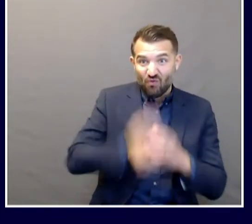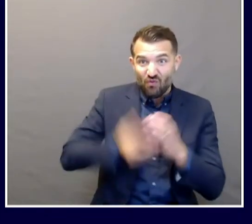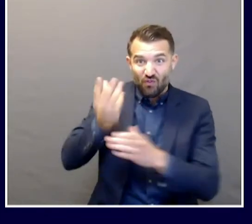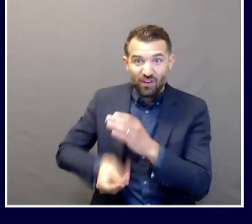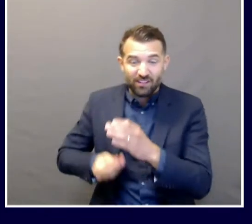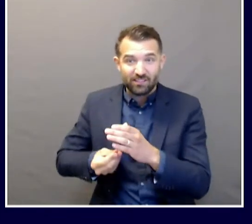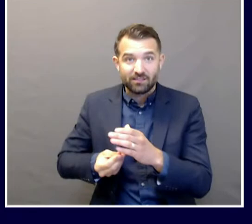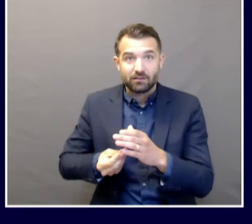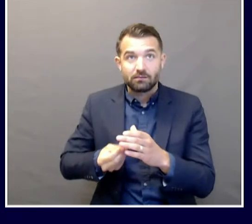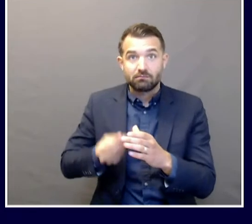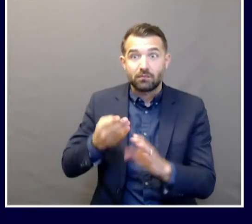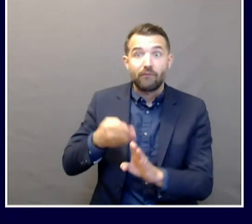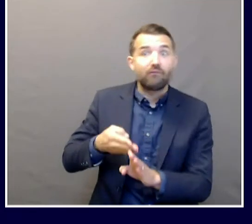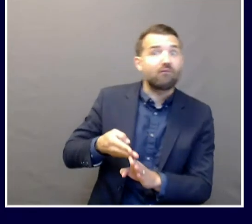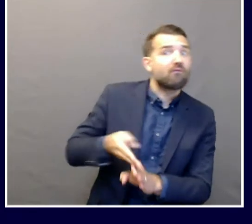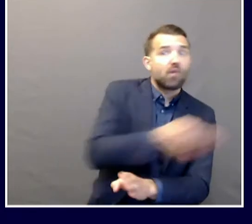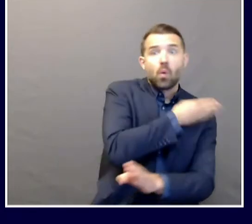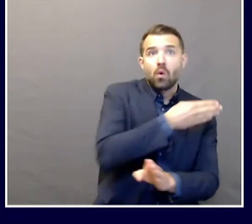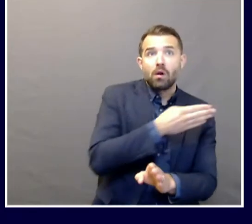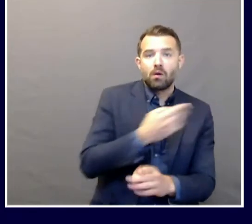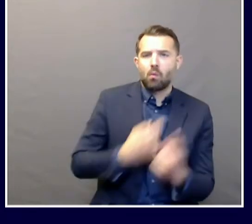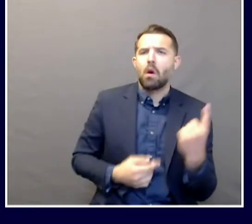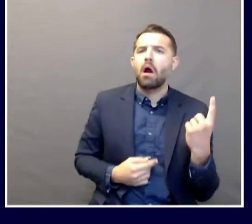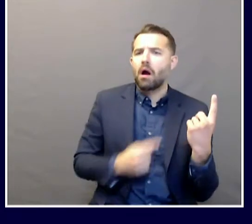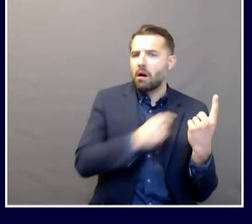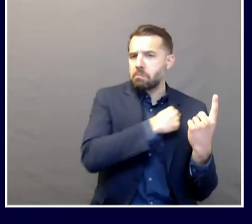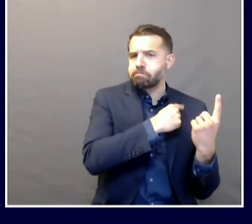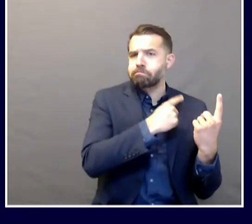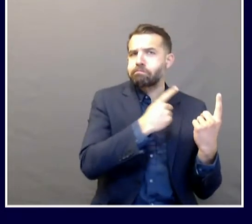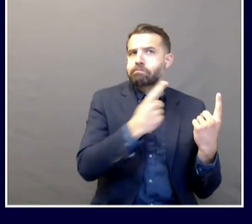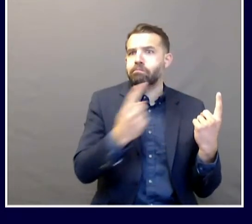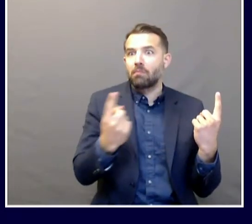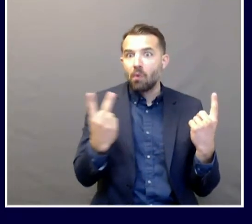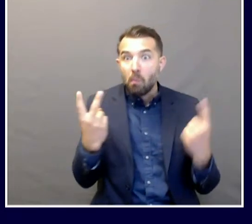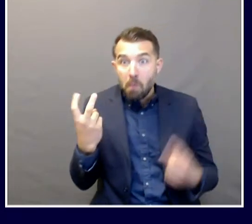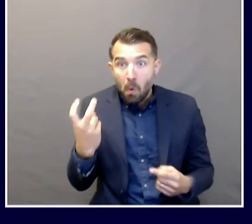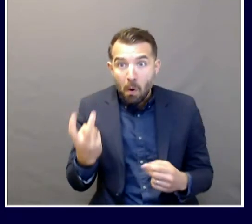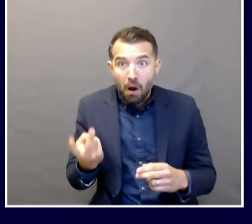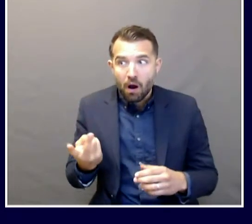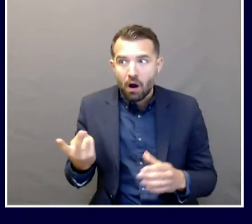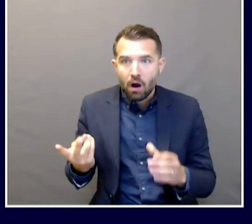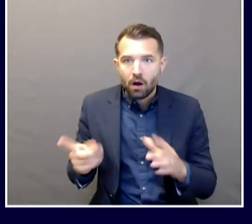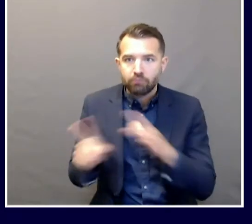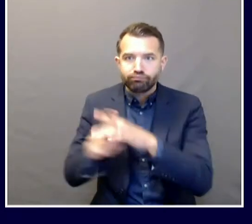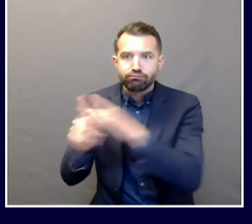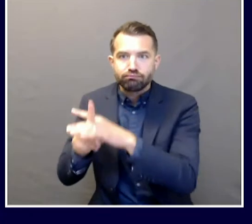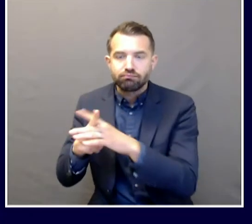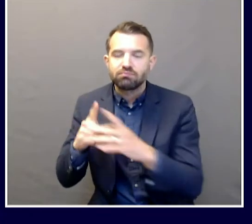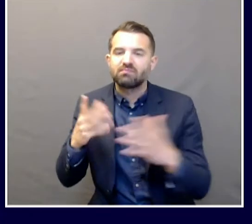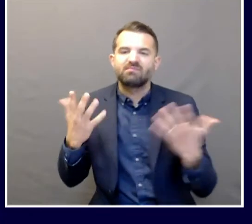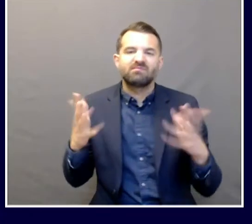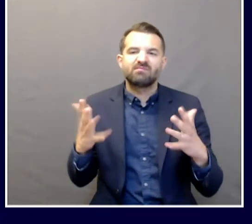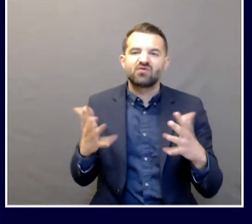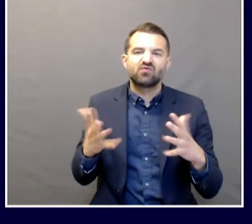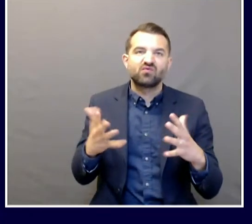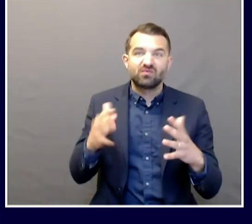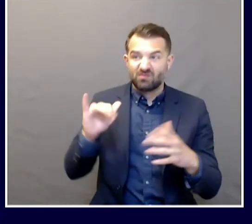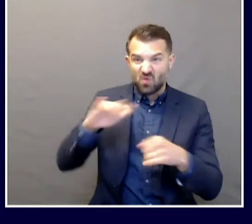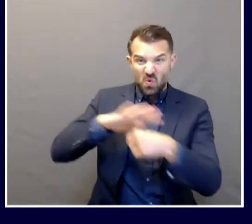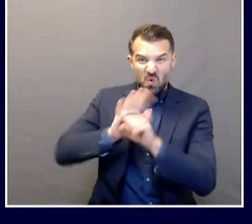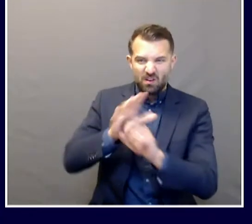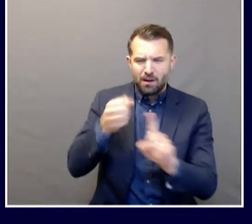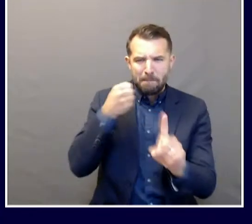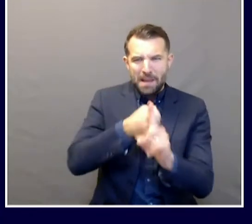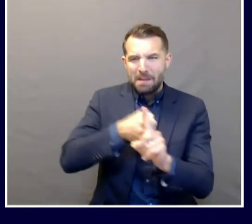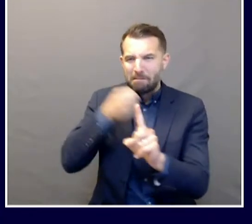1. COVID is spreading rapidly amongst younger people in Maine. And even though you may think of yourself as